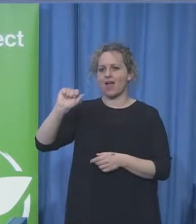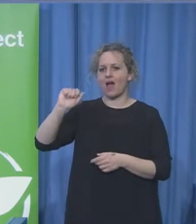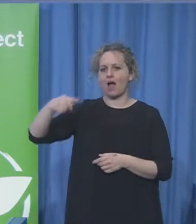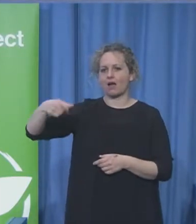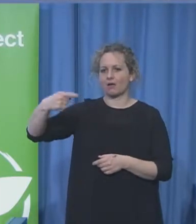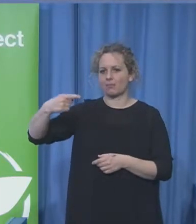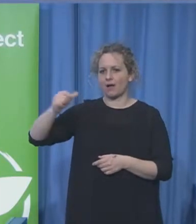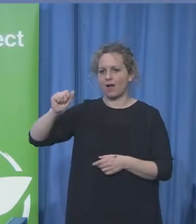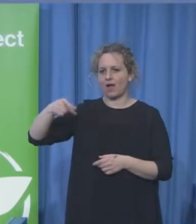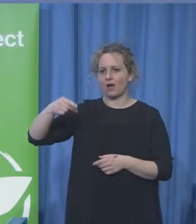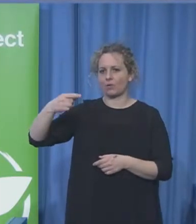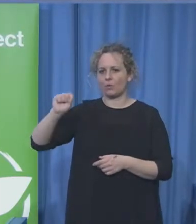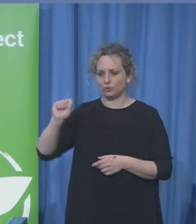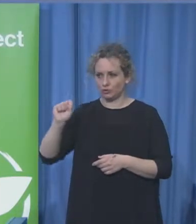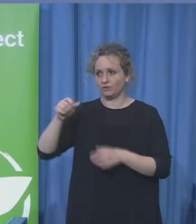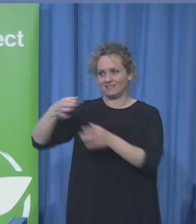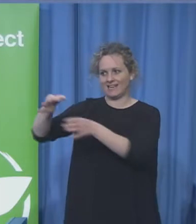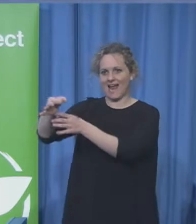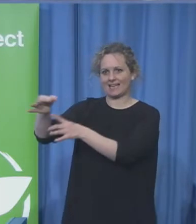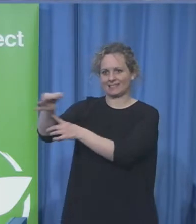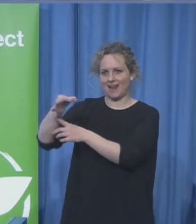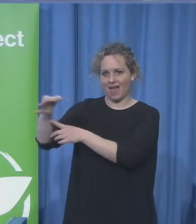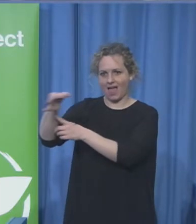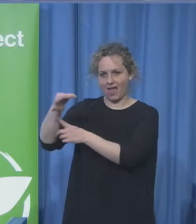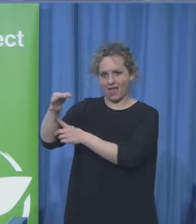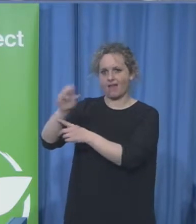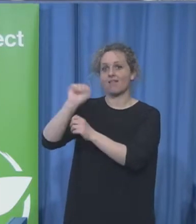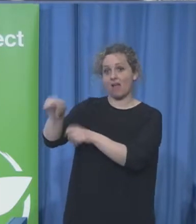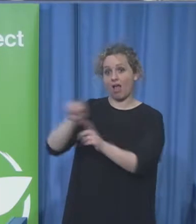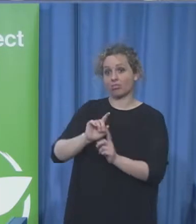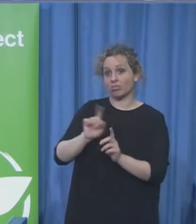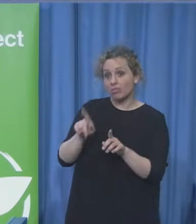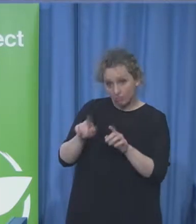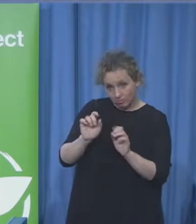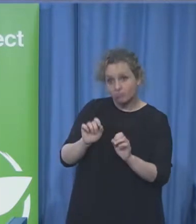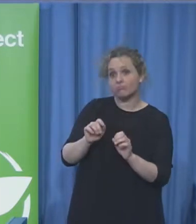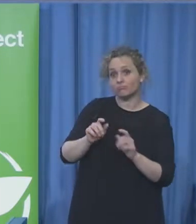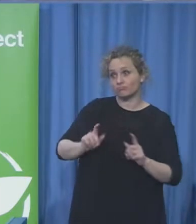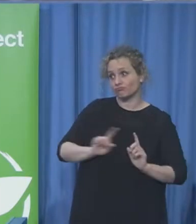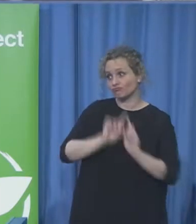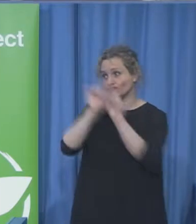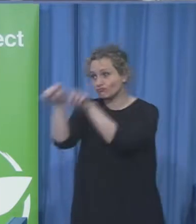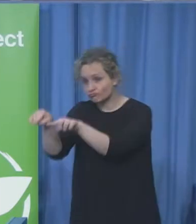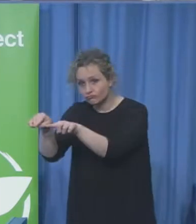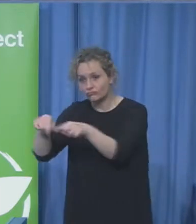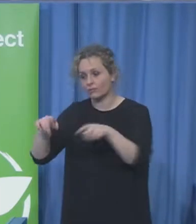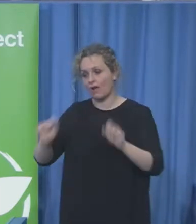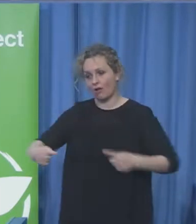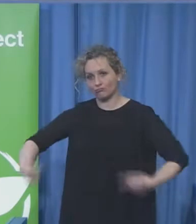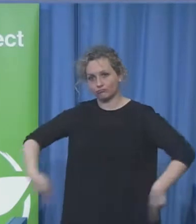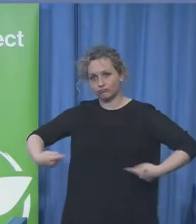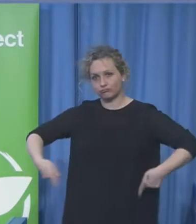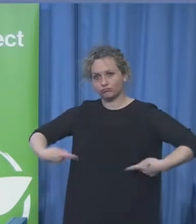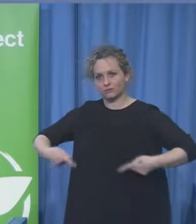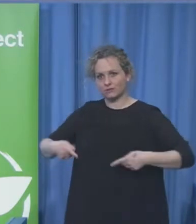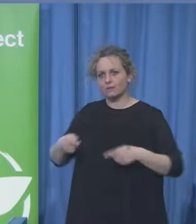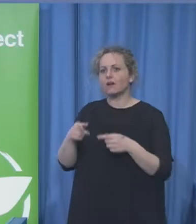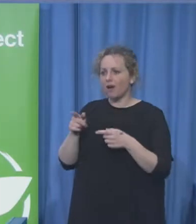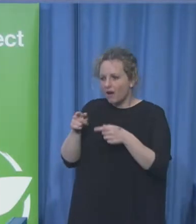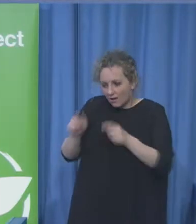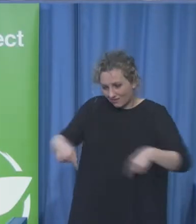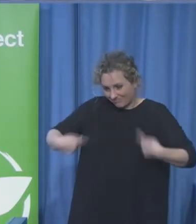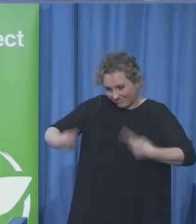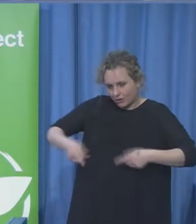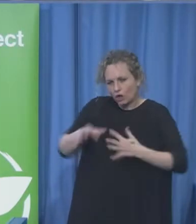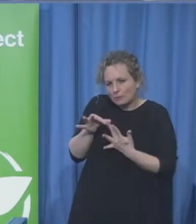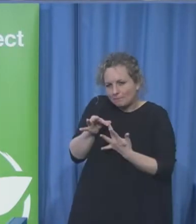like we take special off-road wheelchairs that we manufacture, and within those chairs and beach chairs we travel